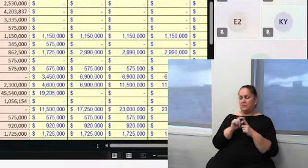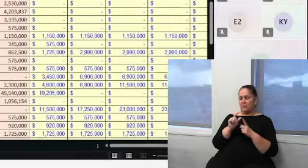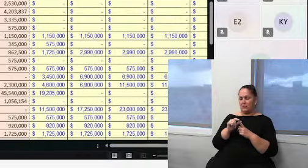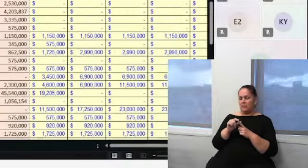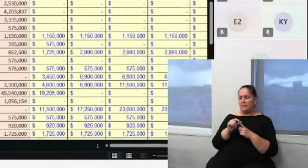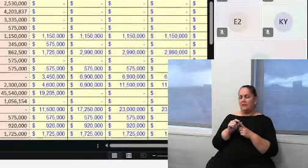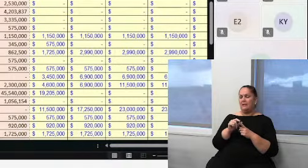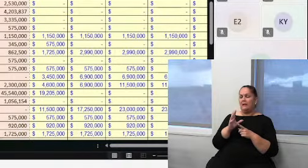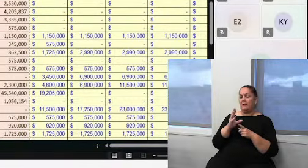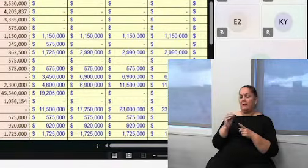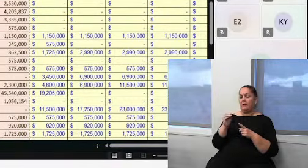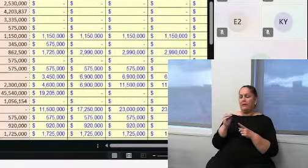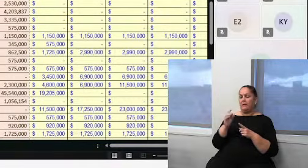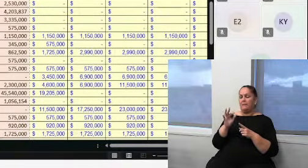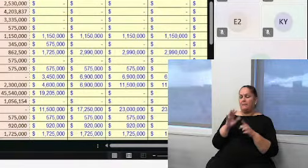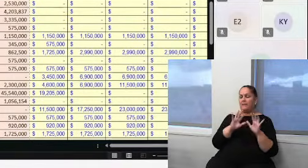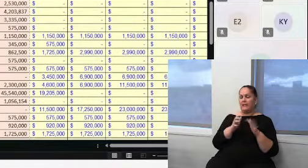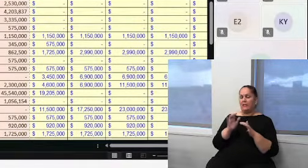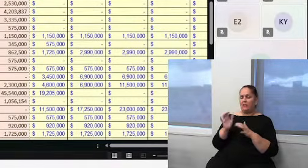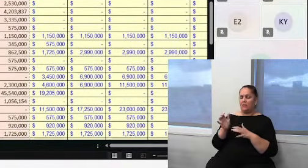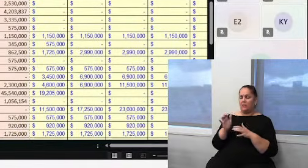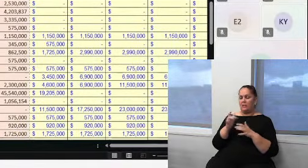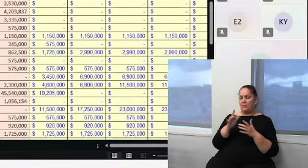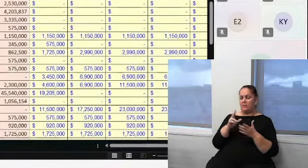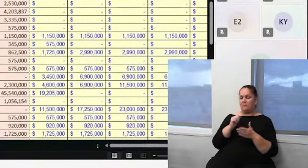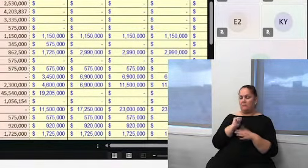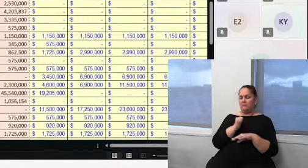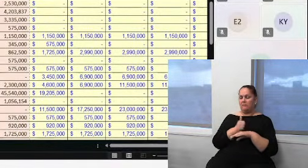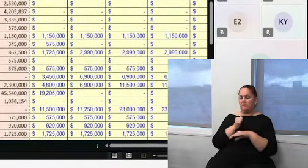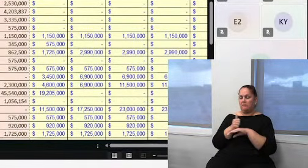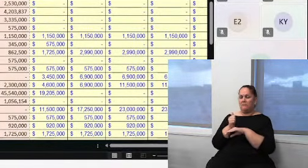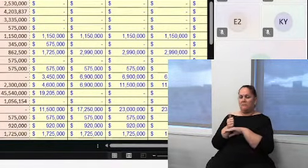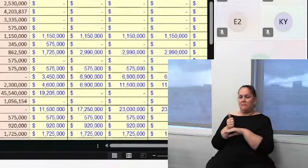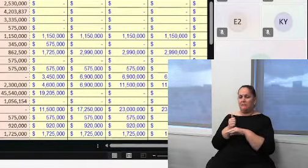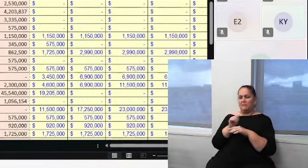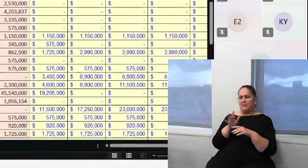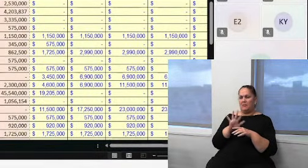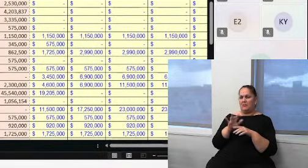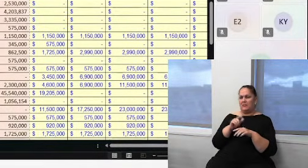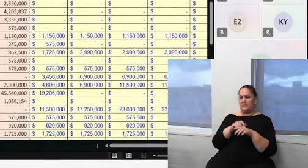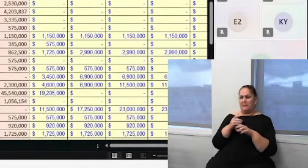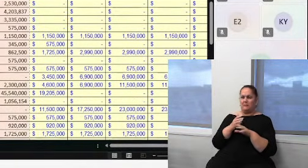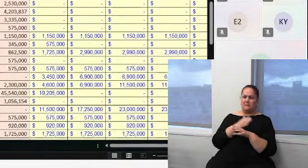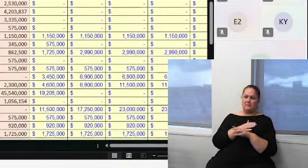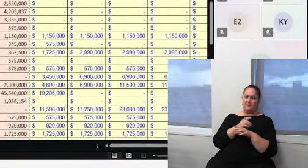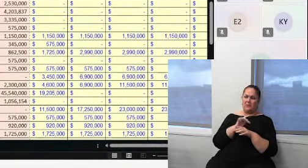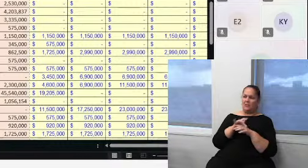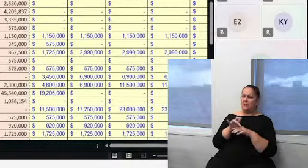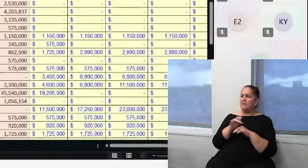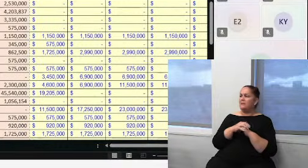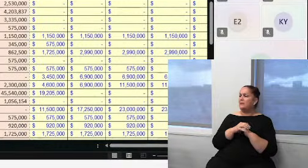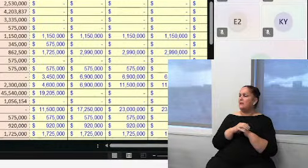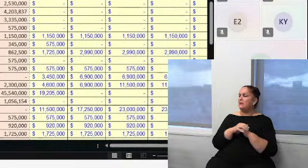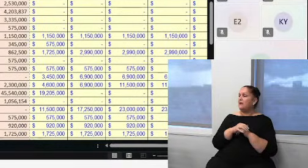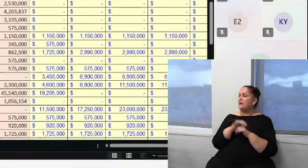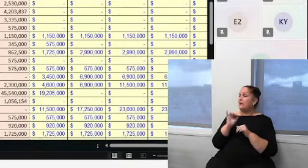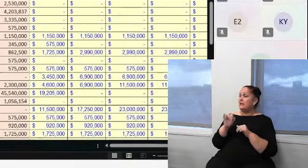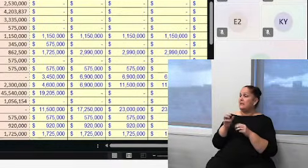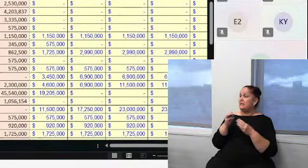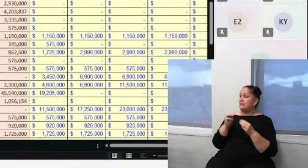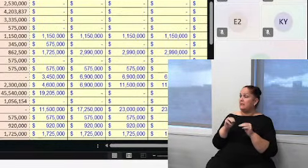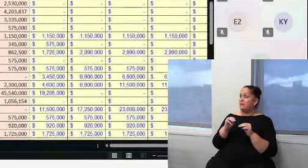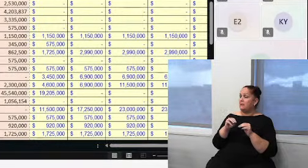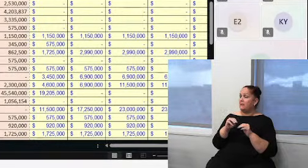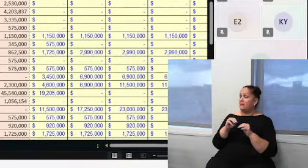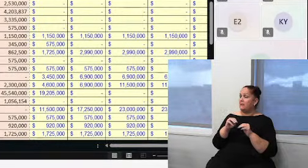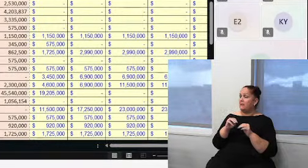definitions or terminologies and categorizations were defined just around that time frame of early on. Okay. And